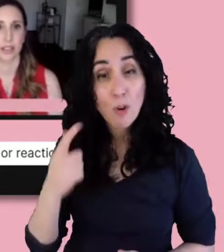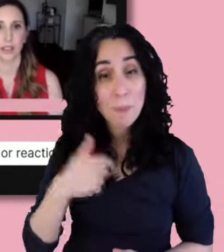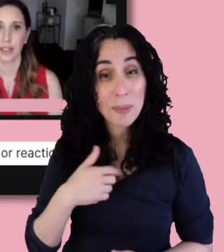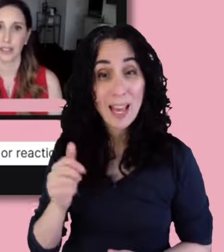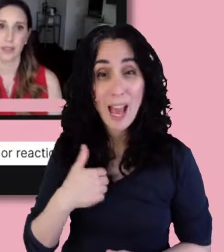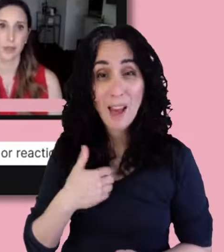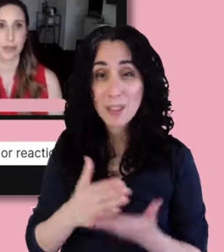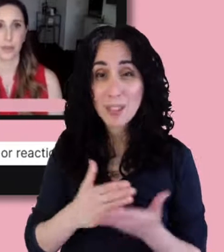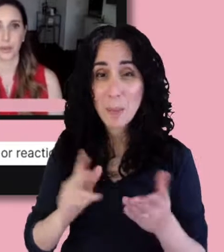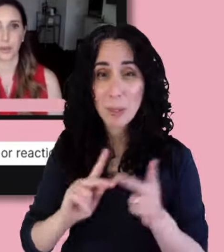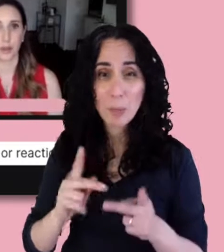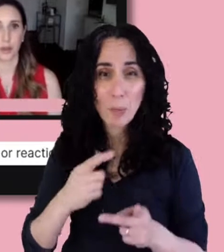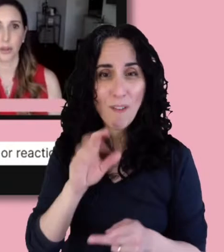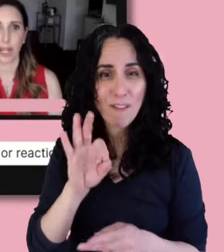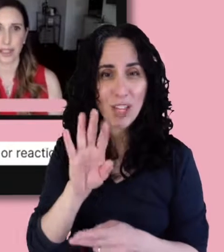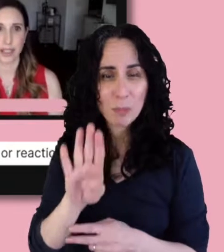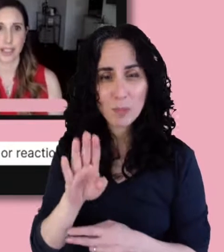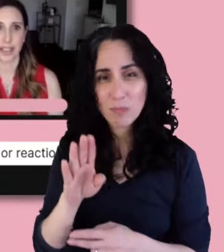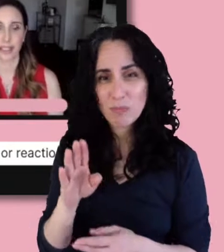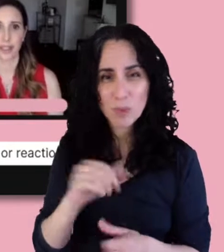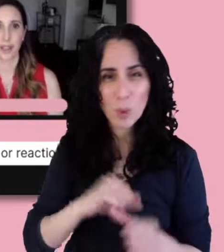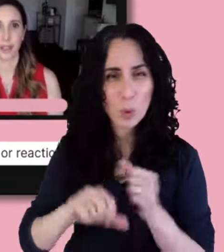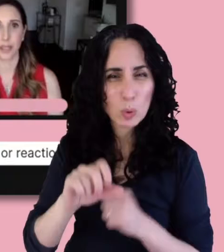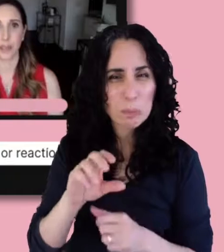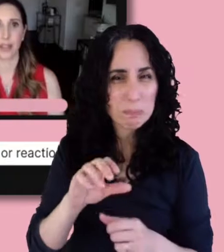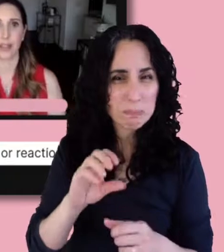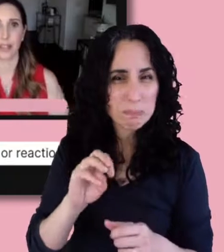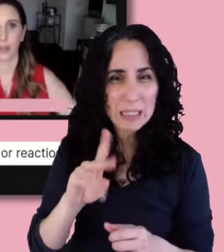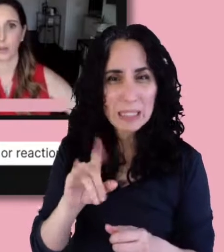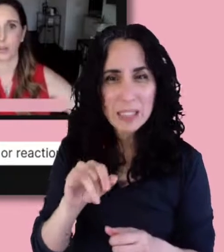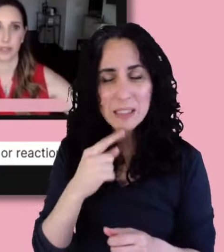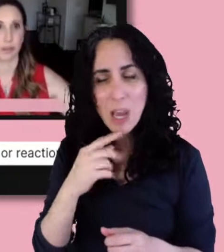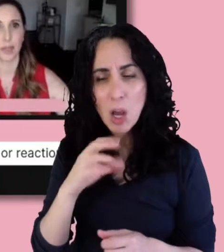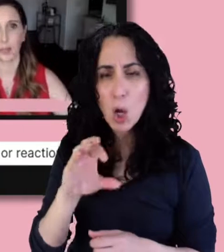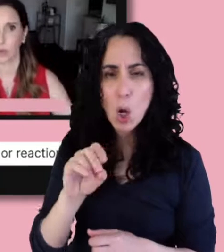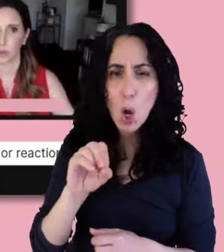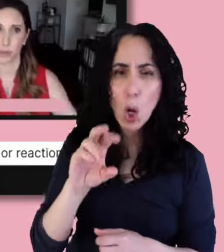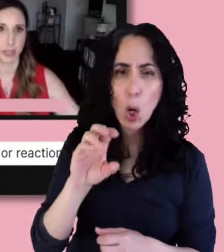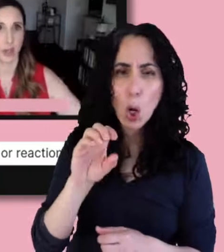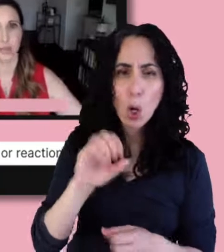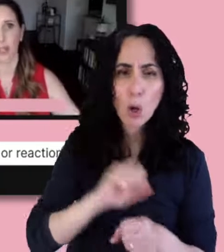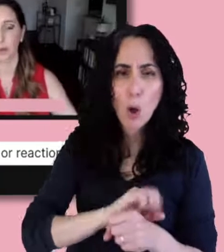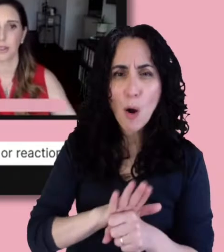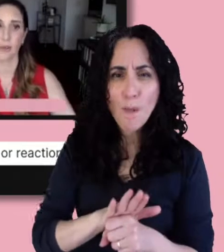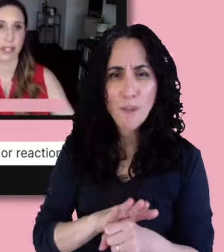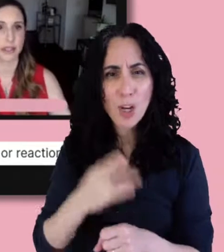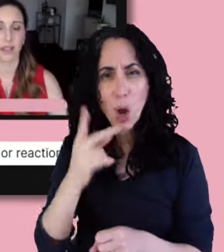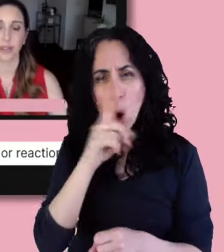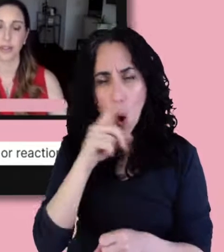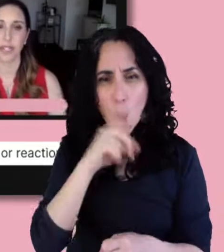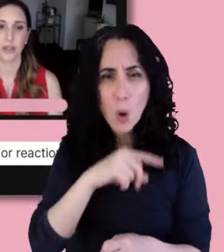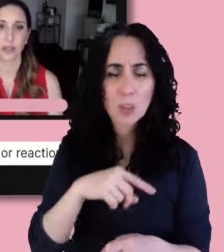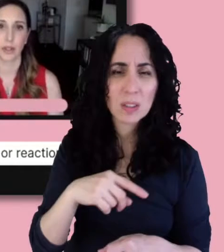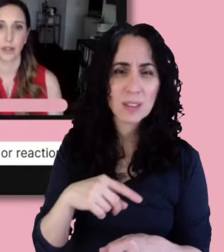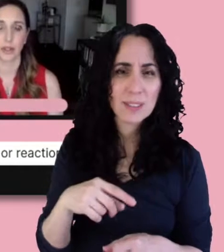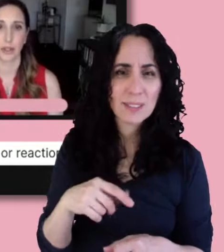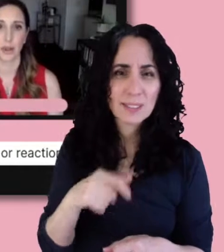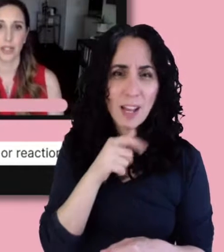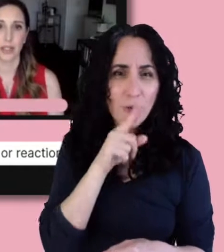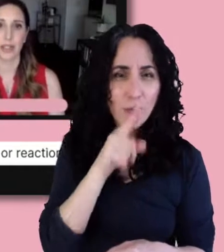and people are overreacting. And, meanwhile, I know several people who come down with it really suffering. And